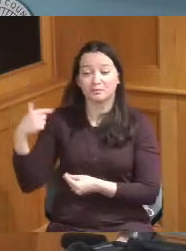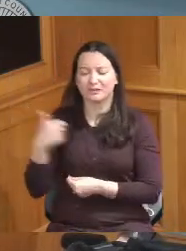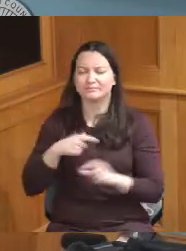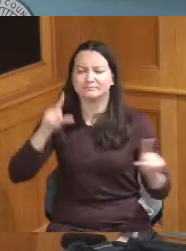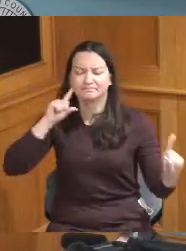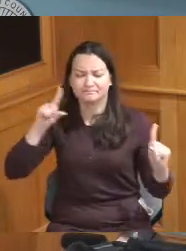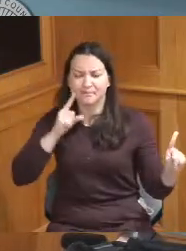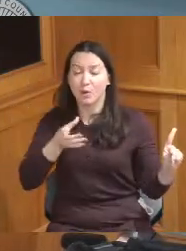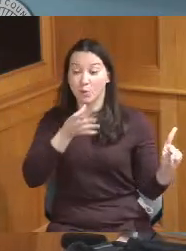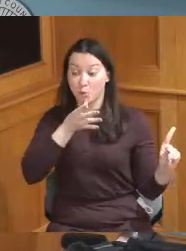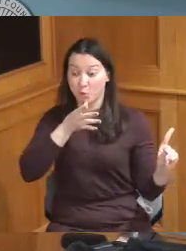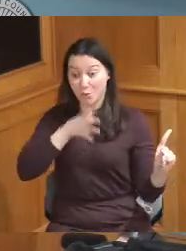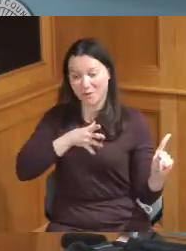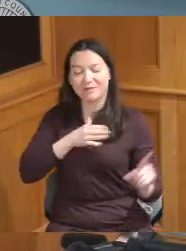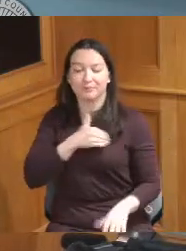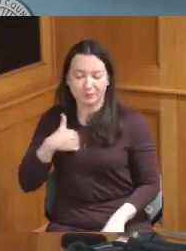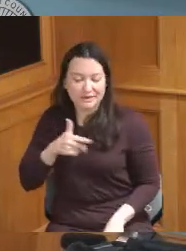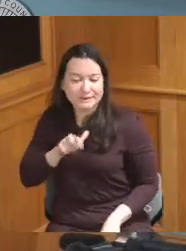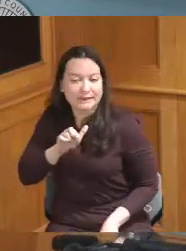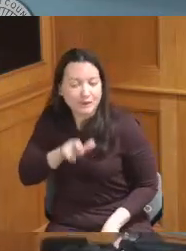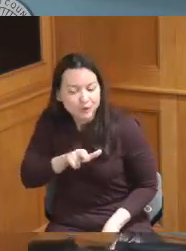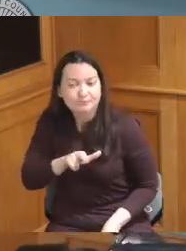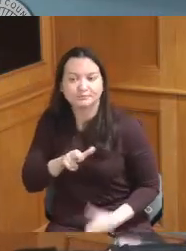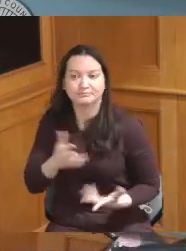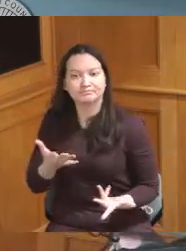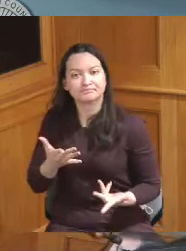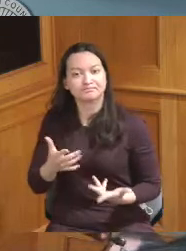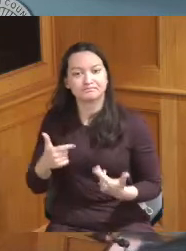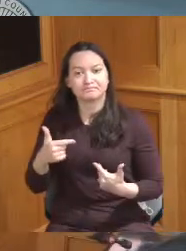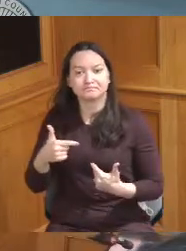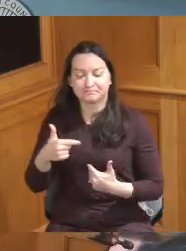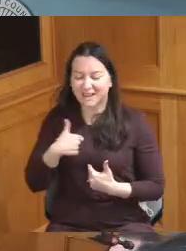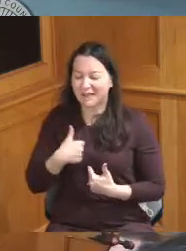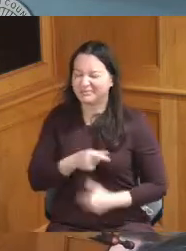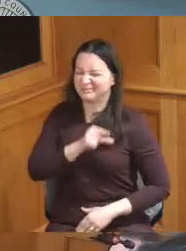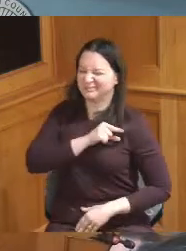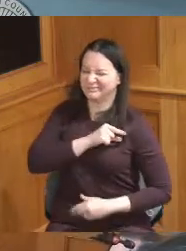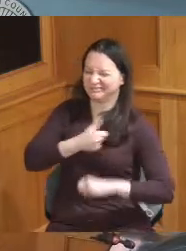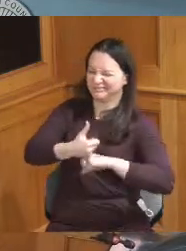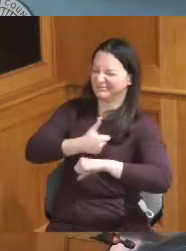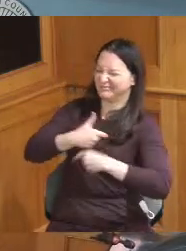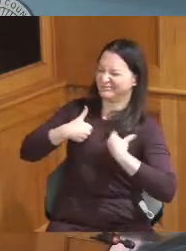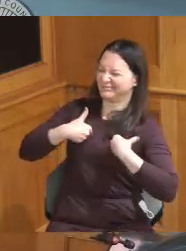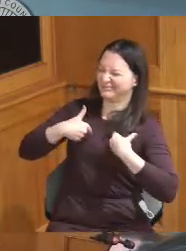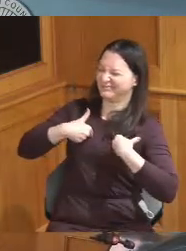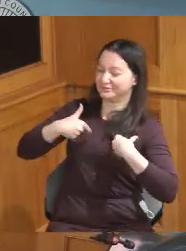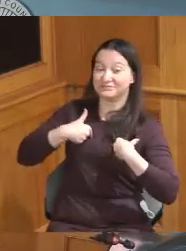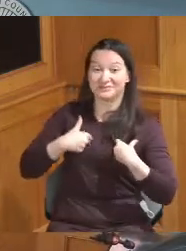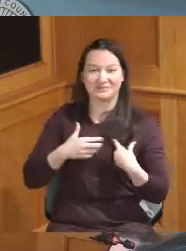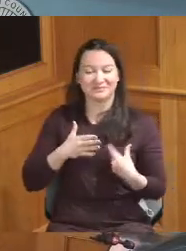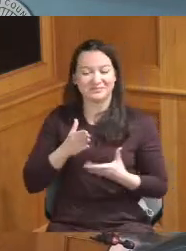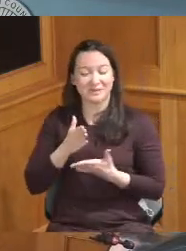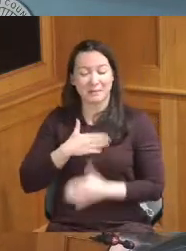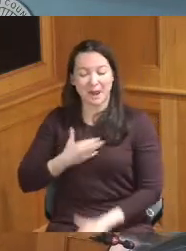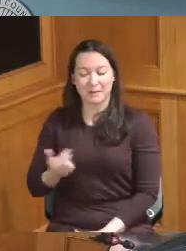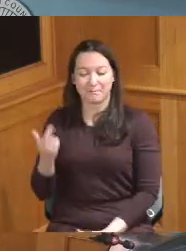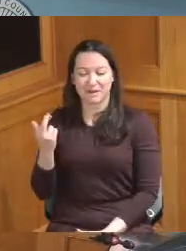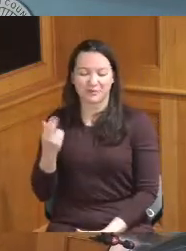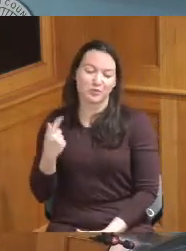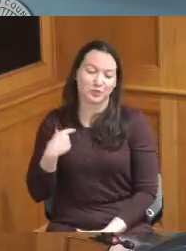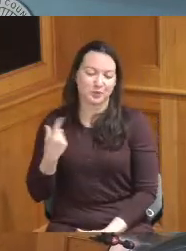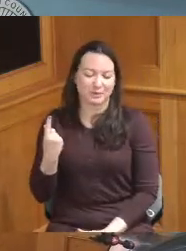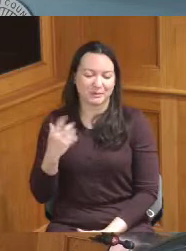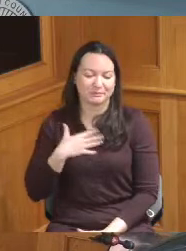lot about women and breast cancer, and I was guilty of it. My best friend, one of my best